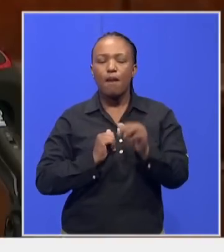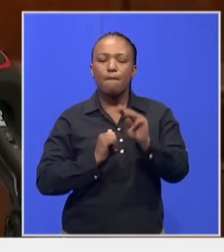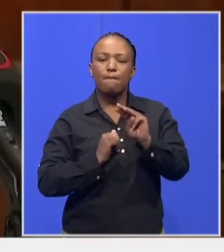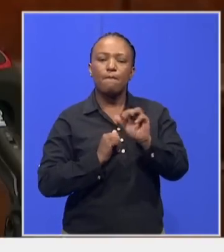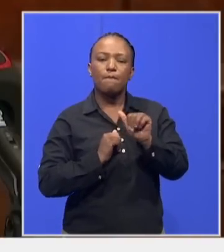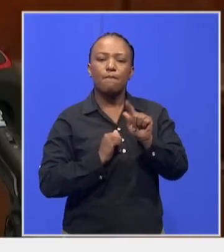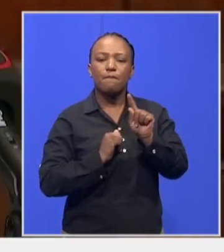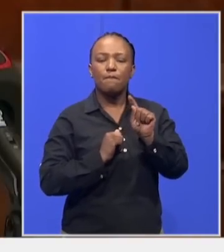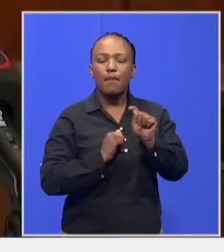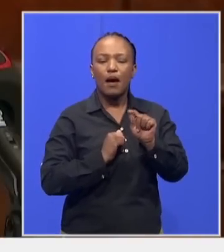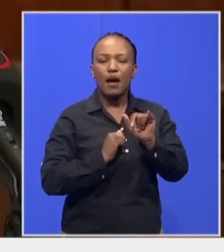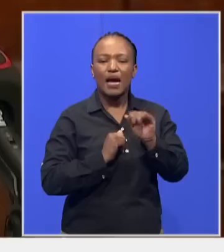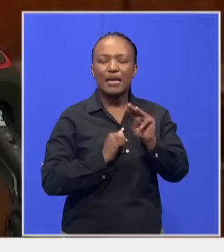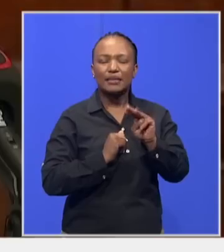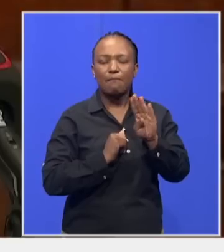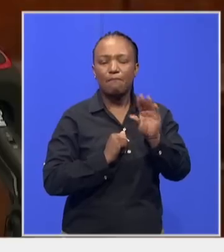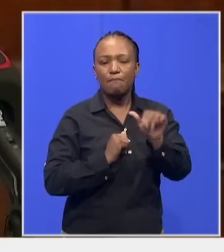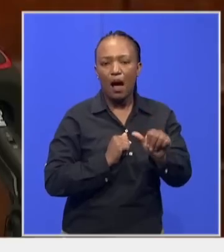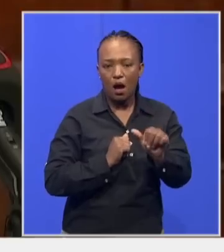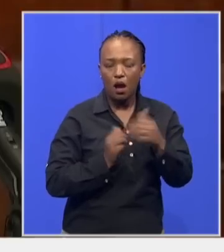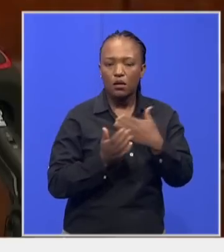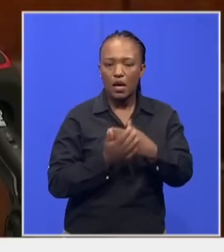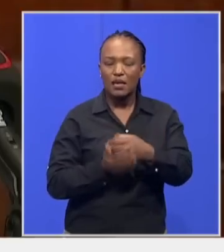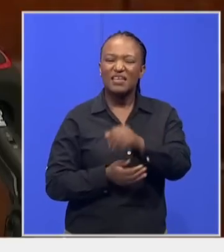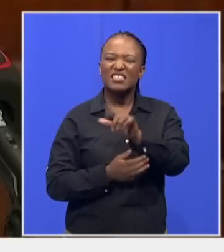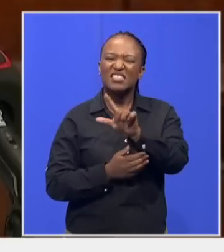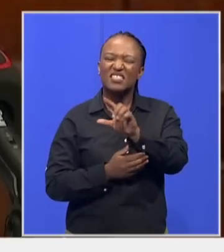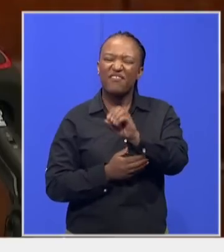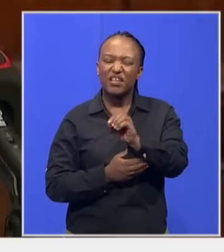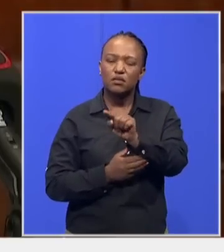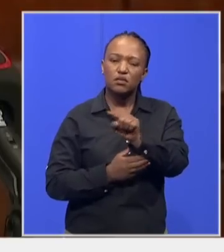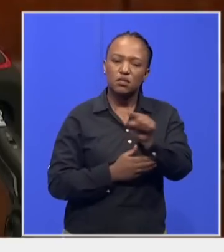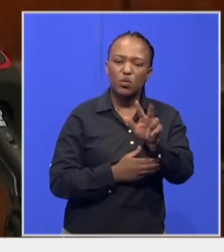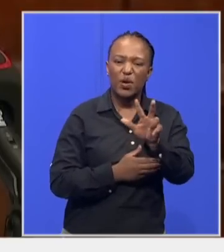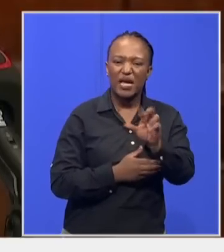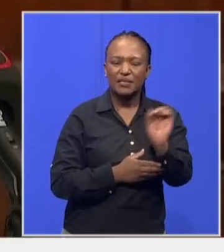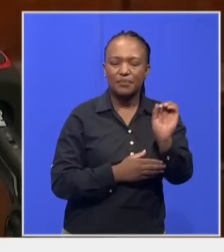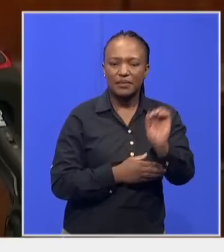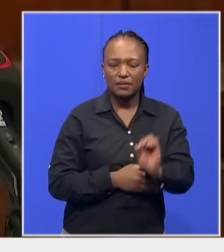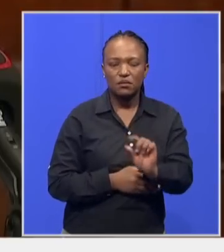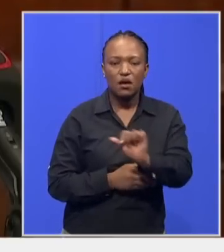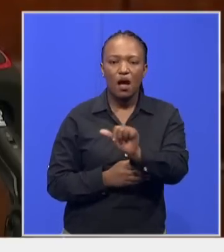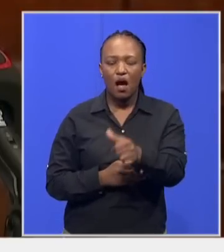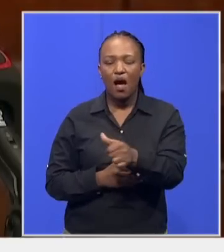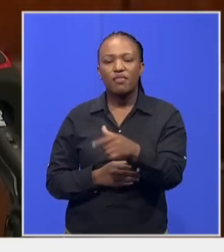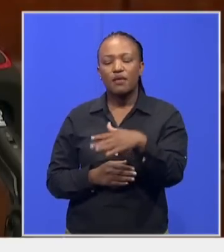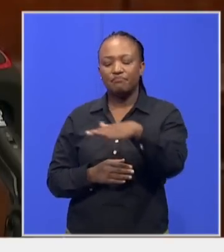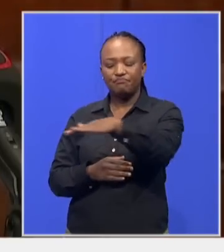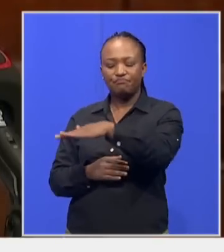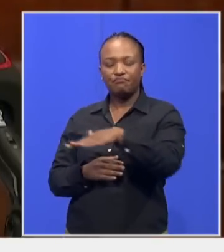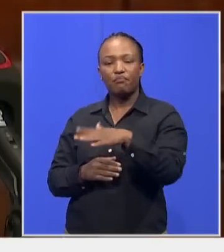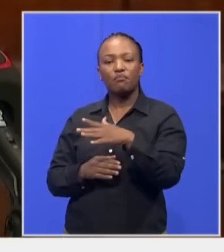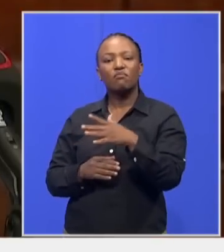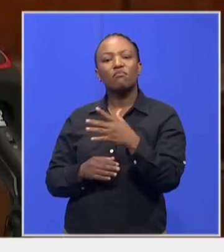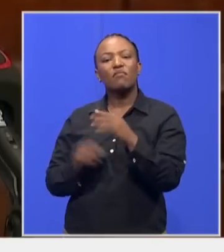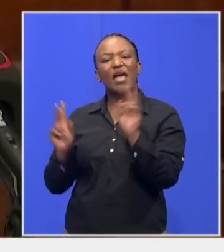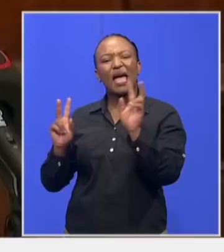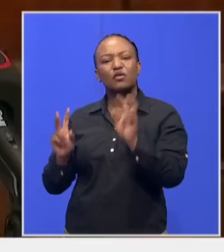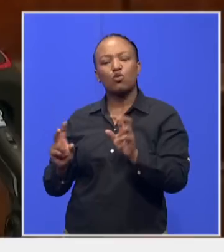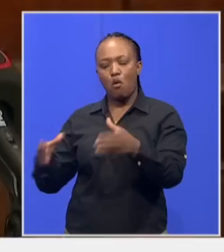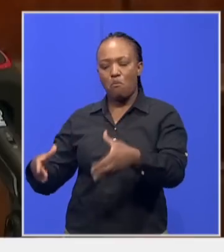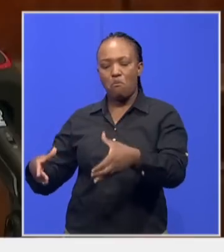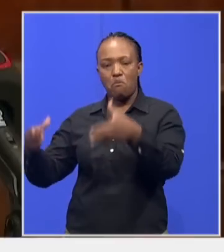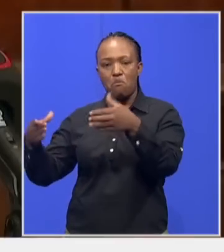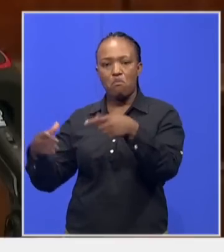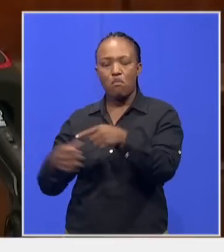they go close to 80%. And then the next station is Majuba. Again, Majuba, first unit